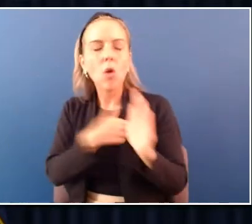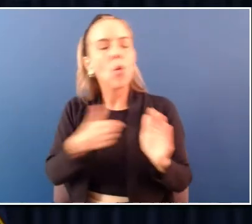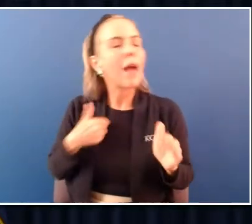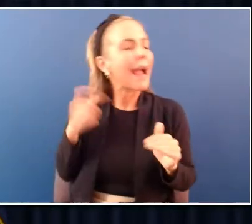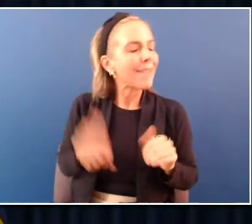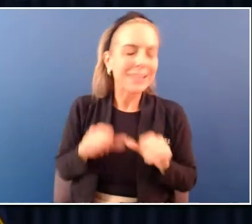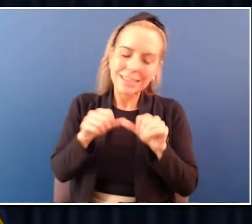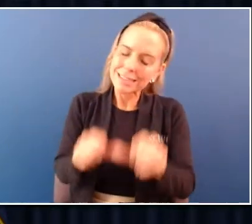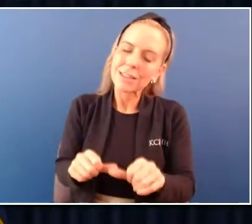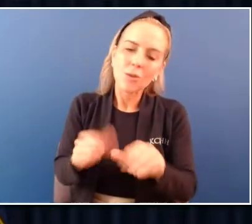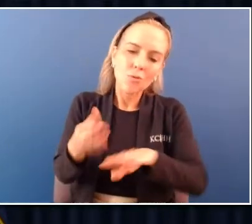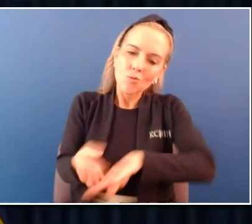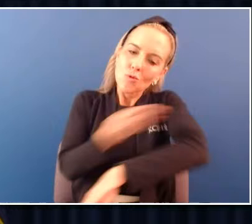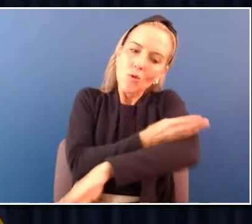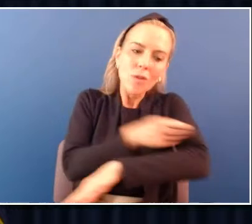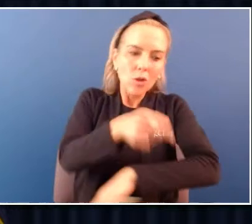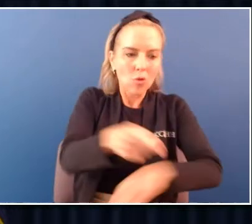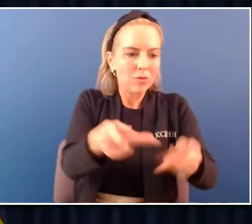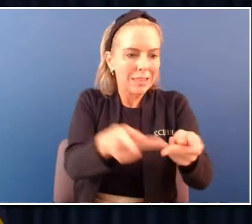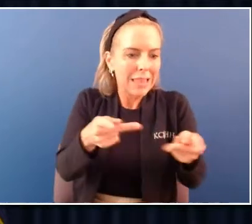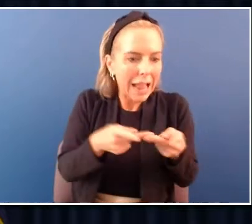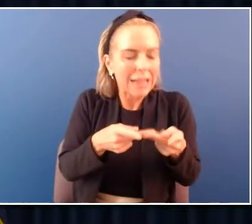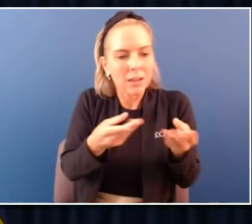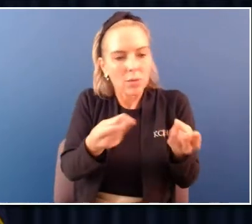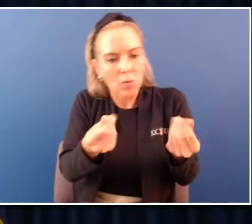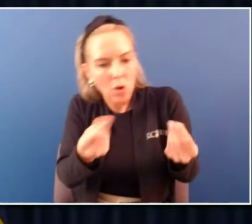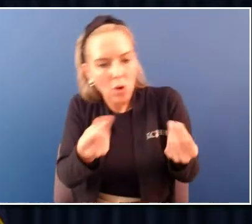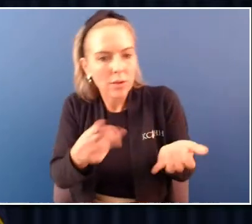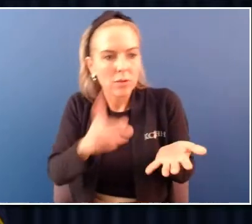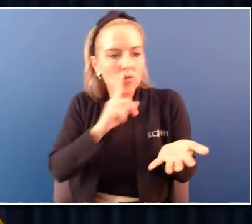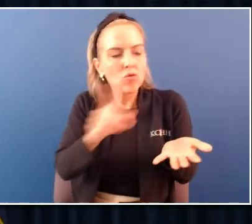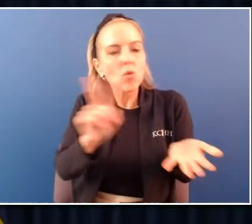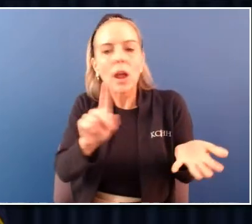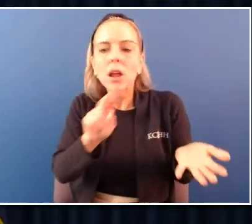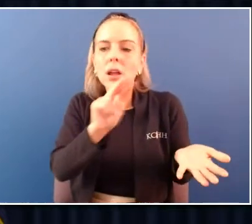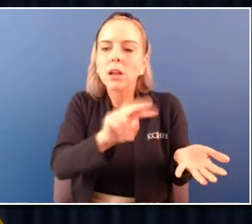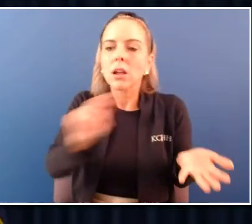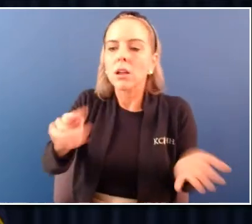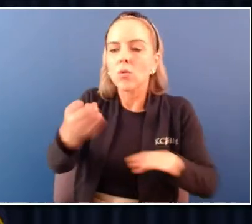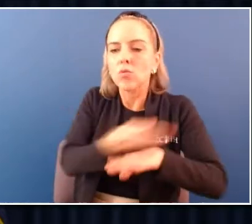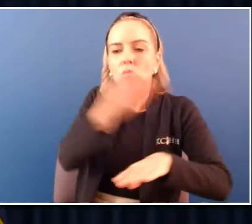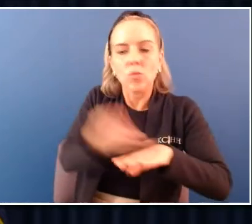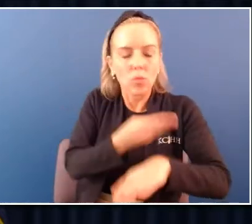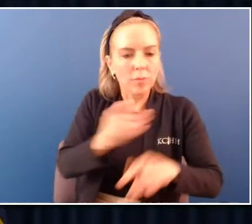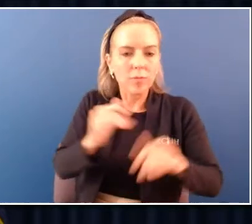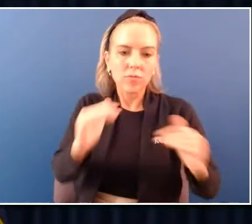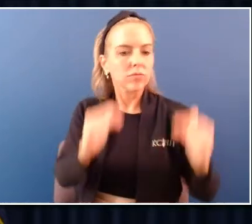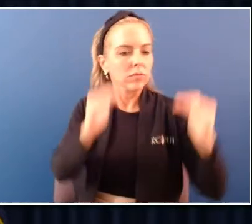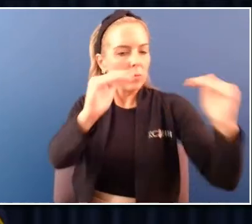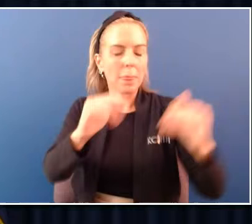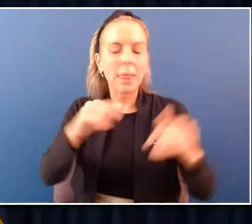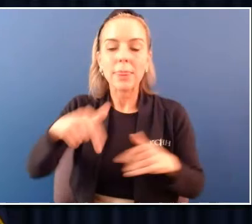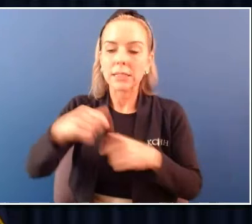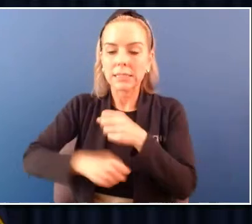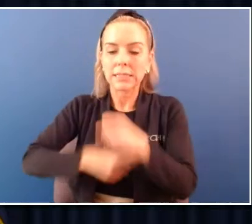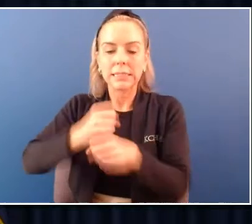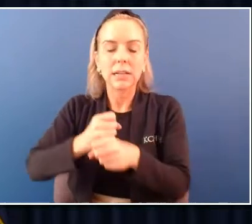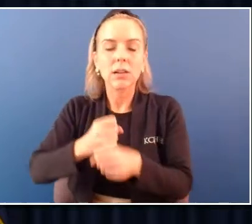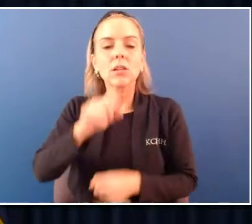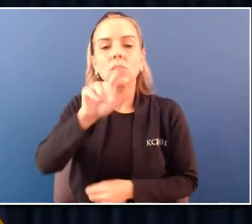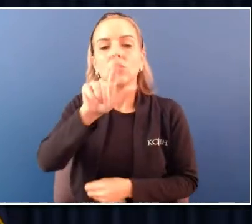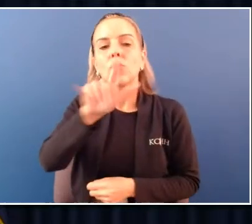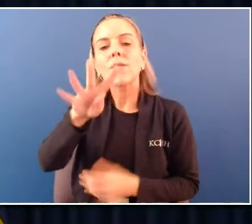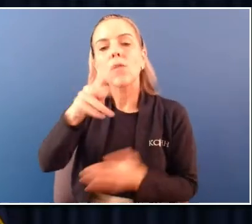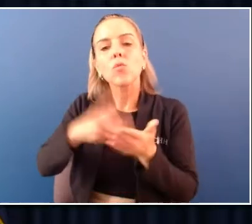improving sites that they could locate and finding that next site and improving it too. This year alone, we've announced 24 projects